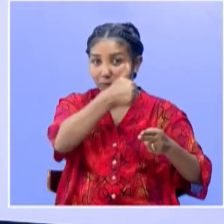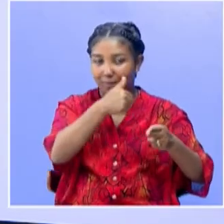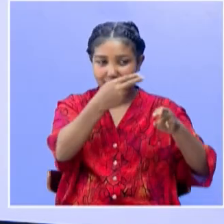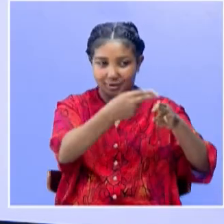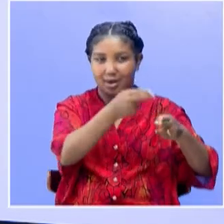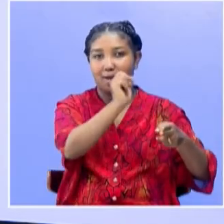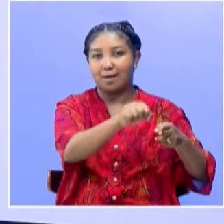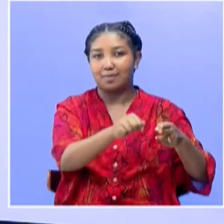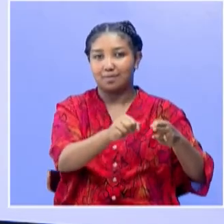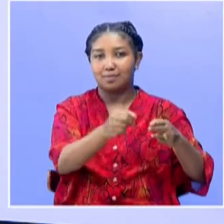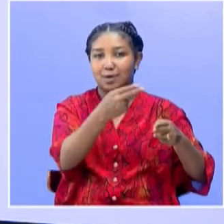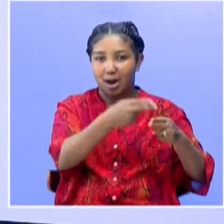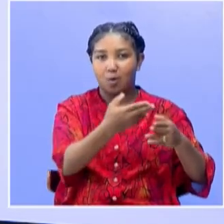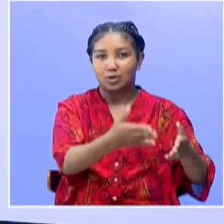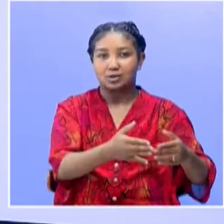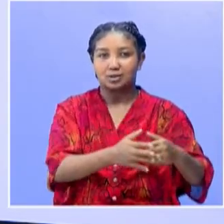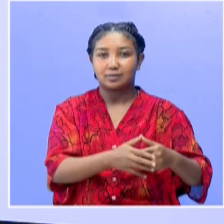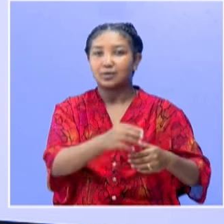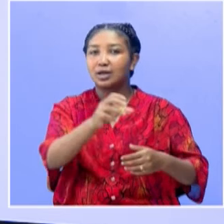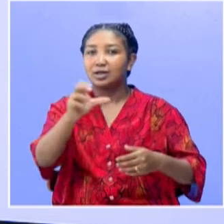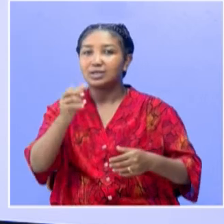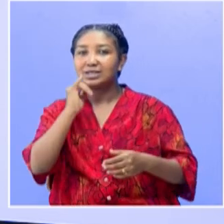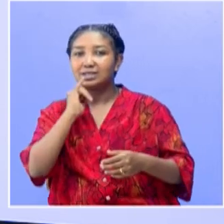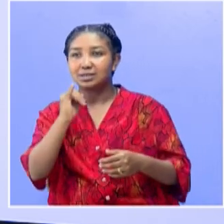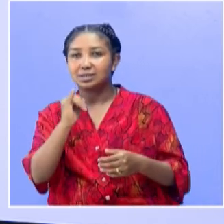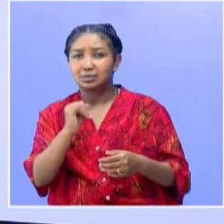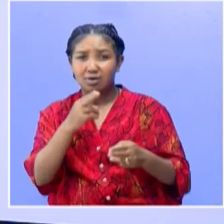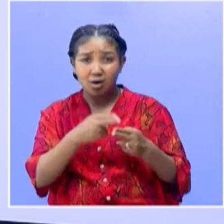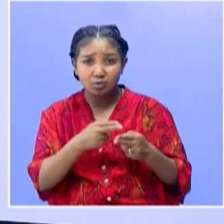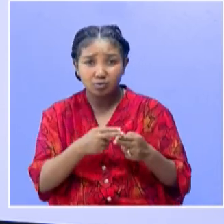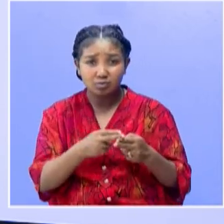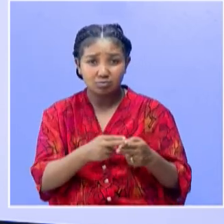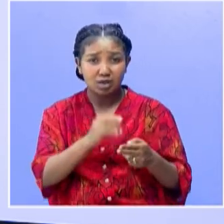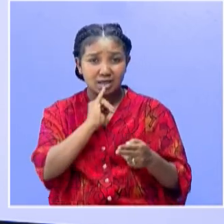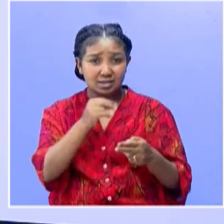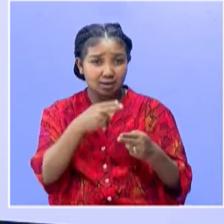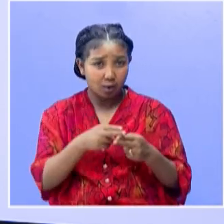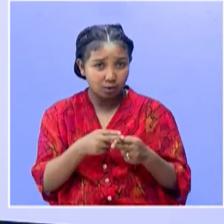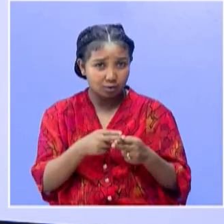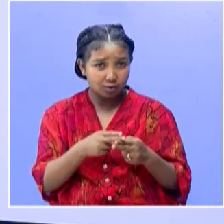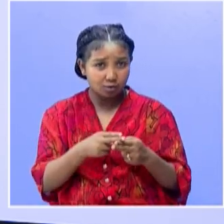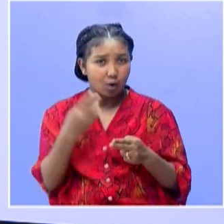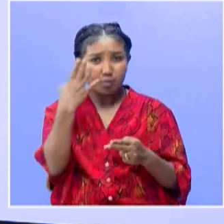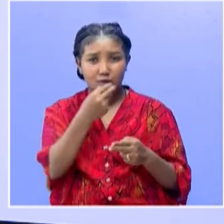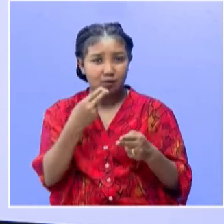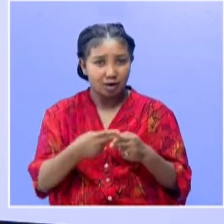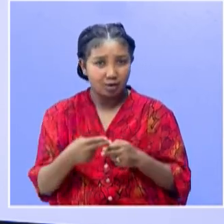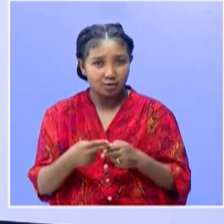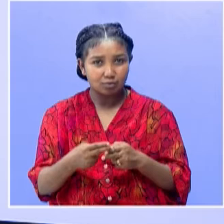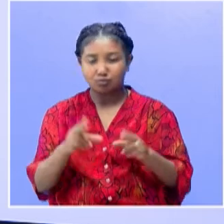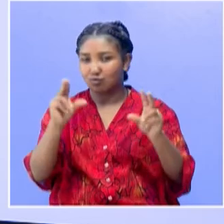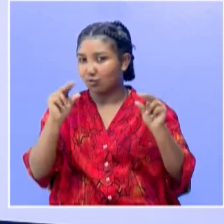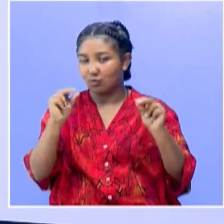what? A noun. Very good. Is it a noun or beautiful?